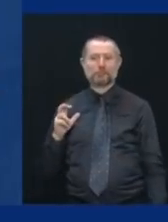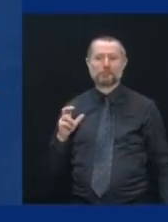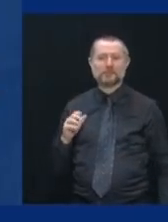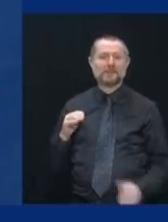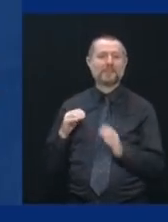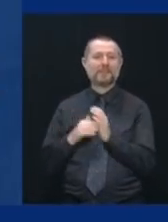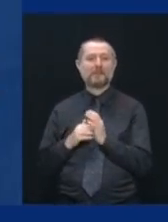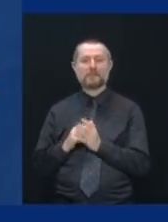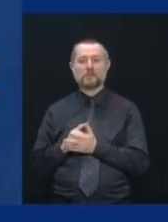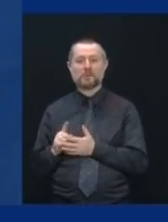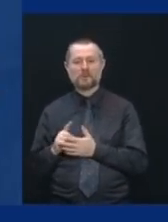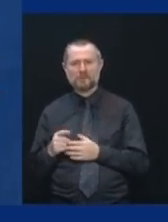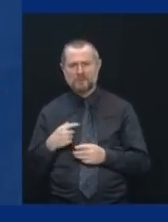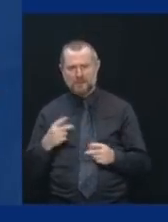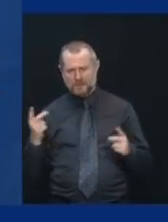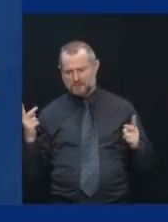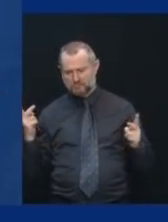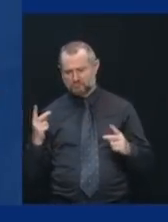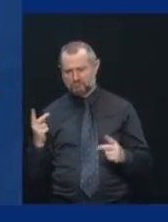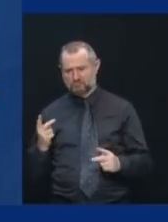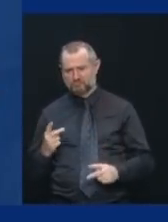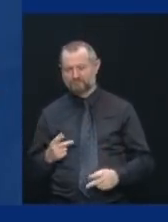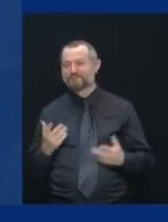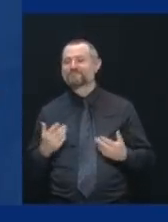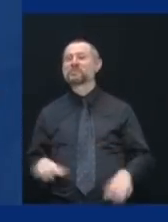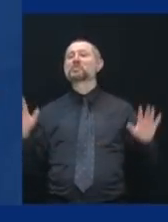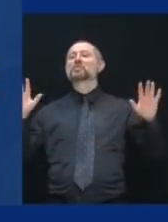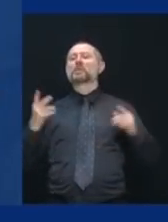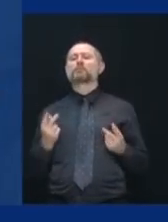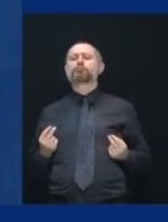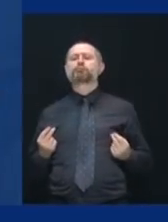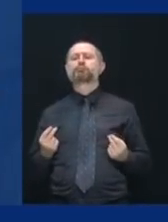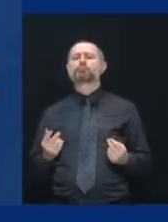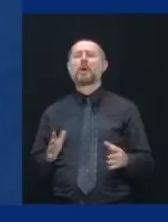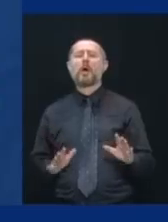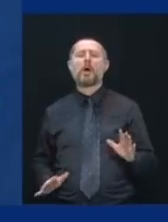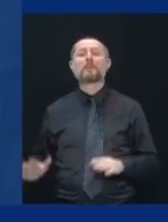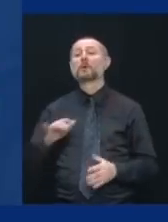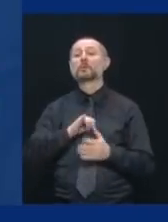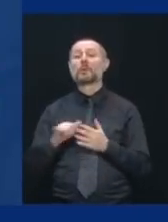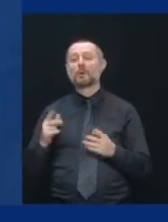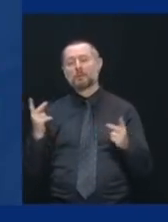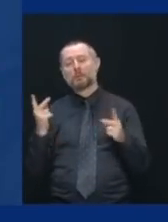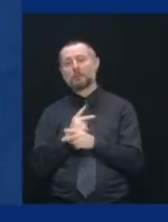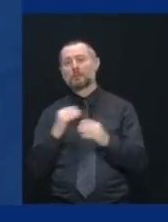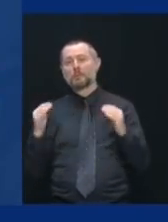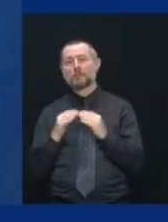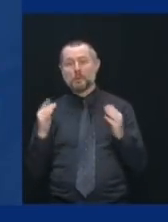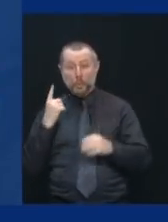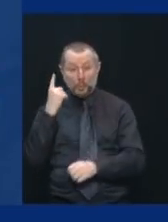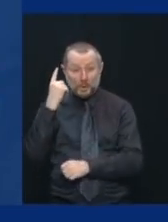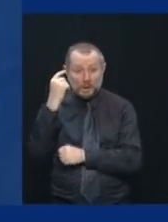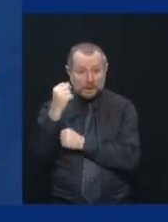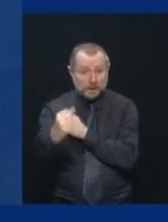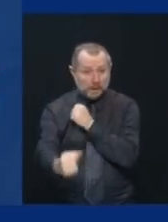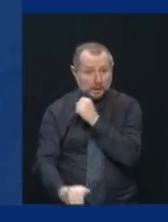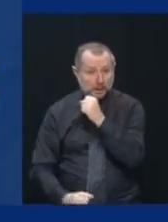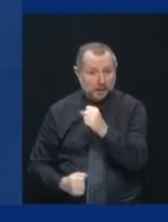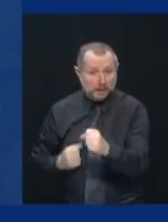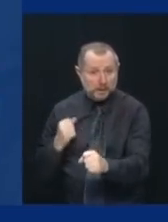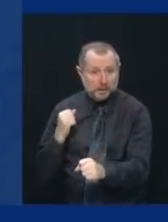1 year at this rate. 1 year. So just